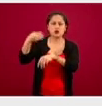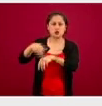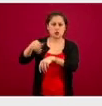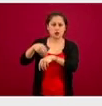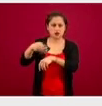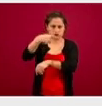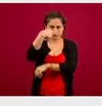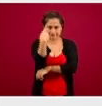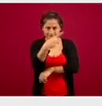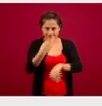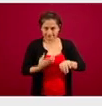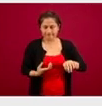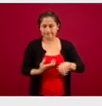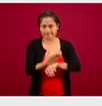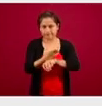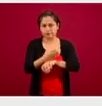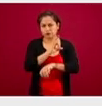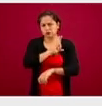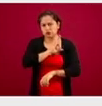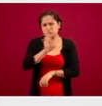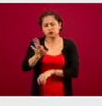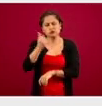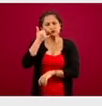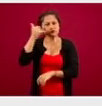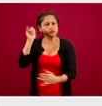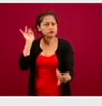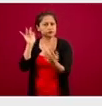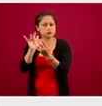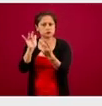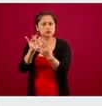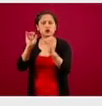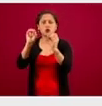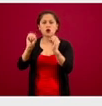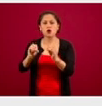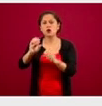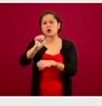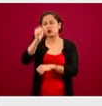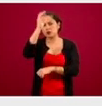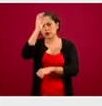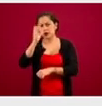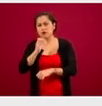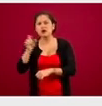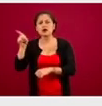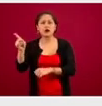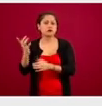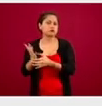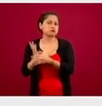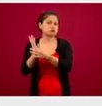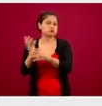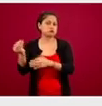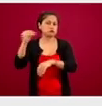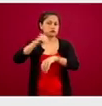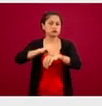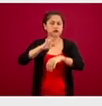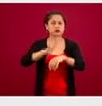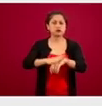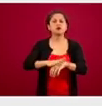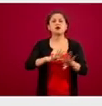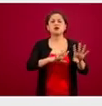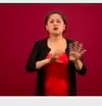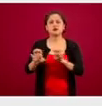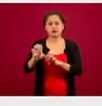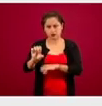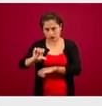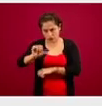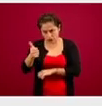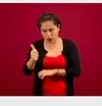you live in Baja California, you can specifically call these 4 numbers to get attention within Baja California. If you live in Coahuila,